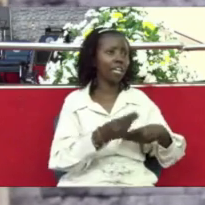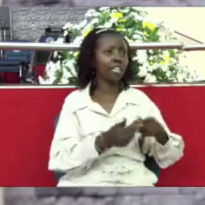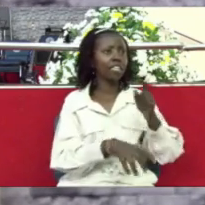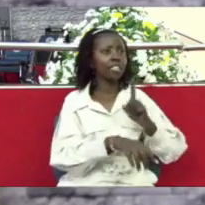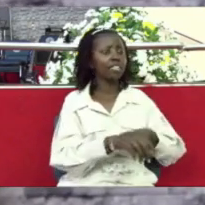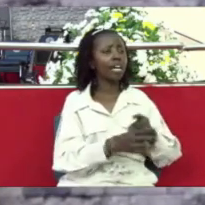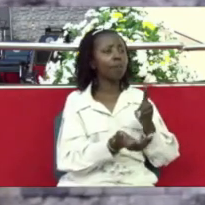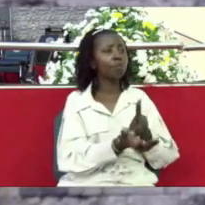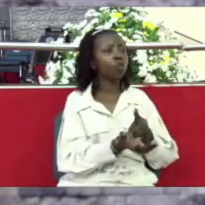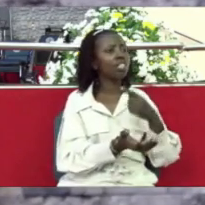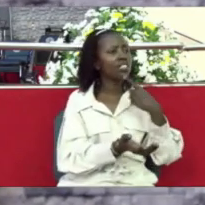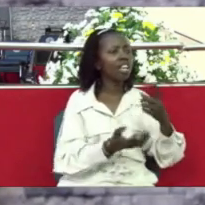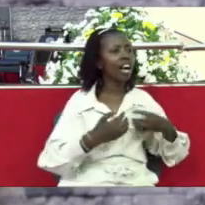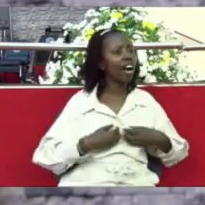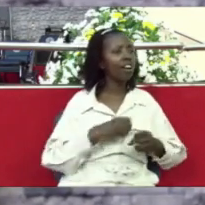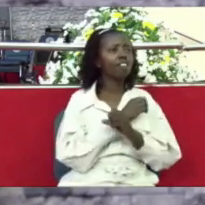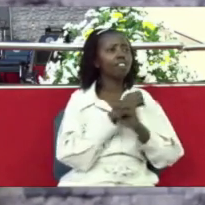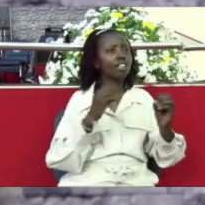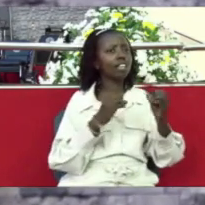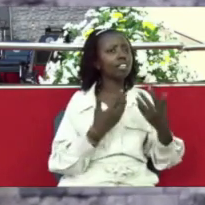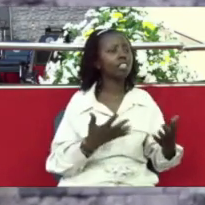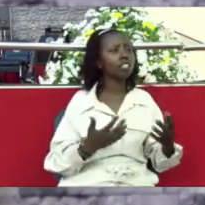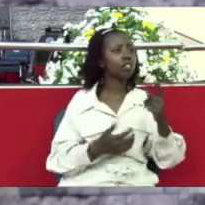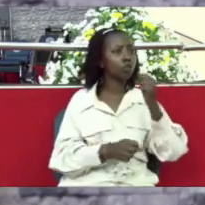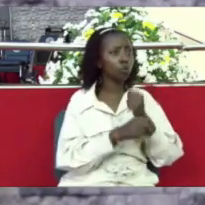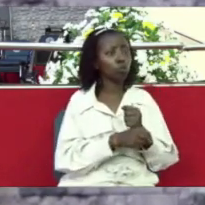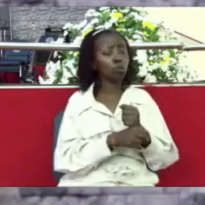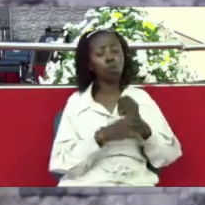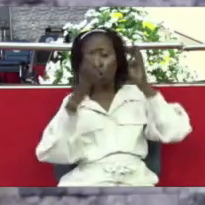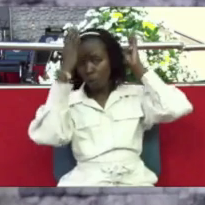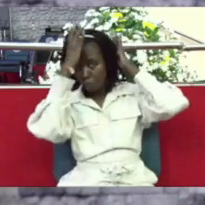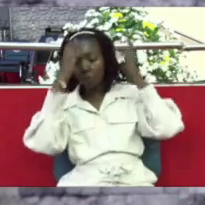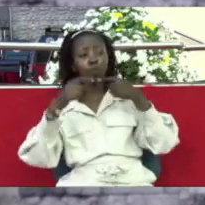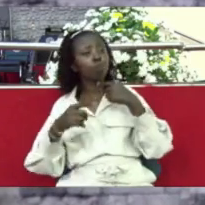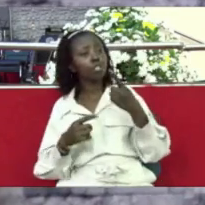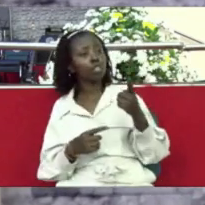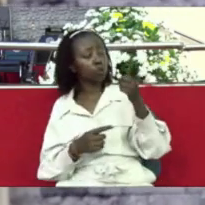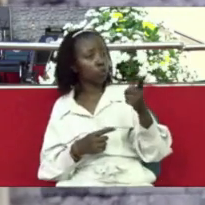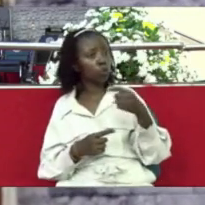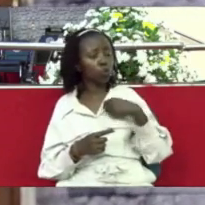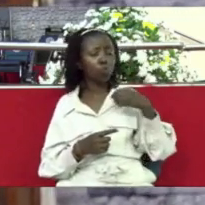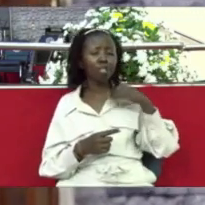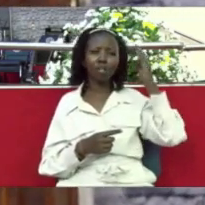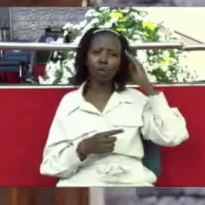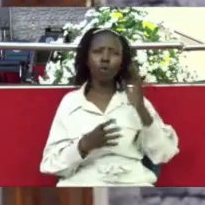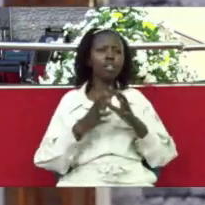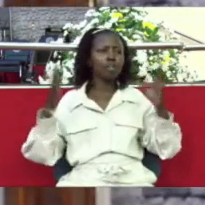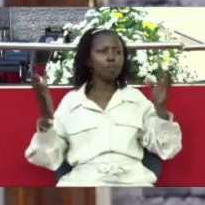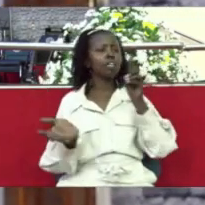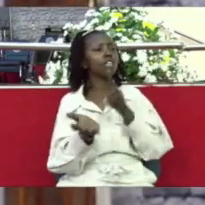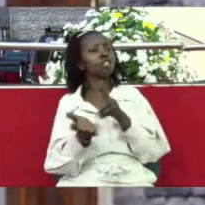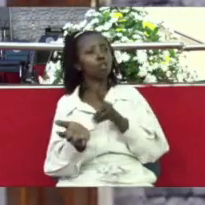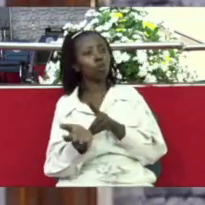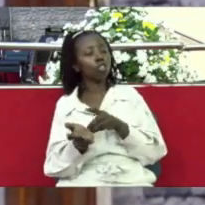else I can do, your bishop will say to you, I know the great physician, and there's still a lot we